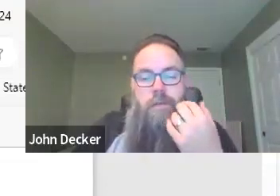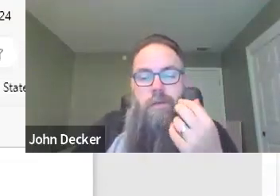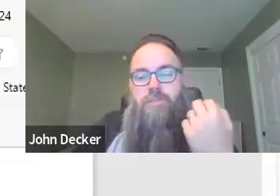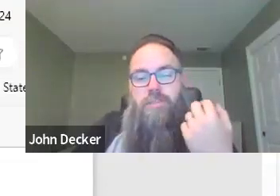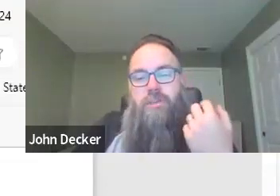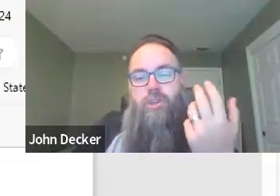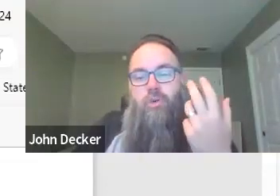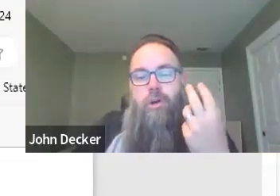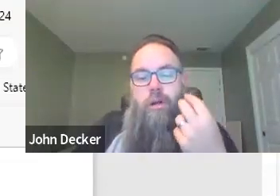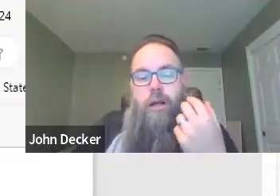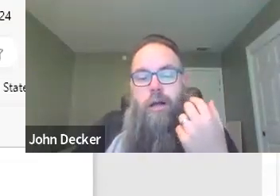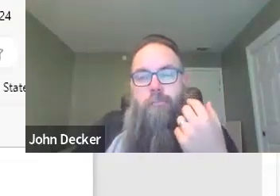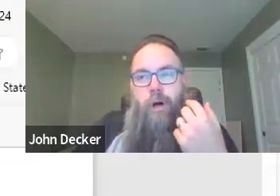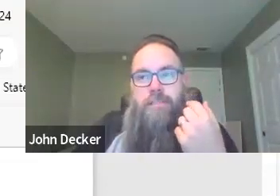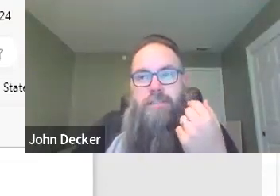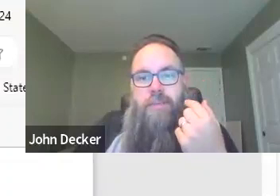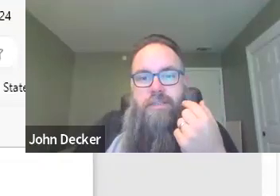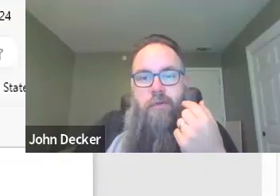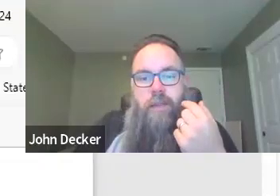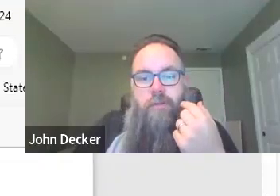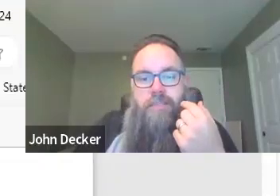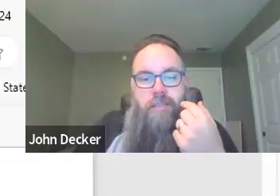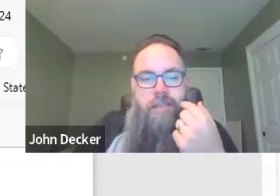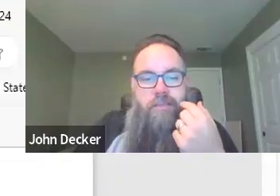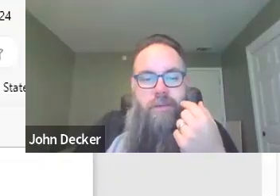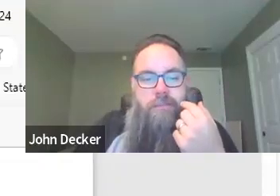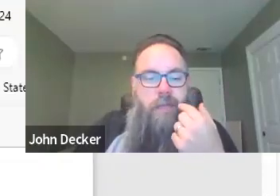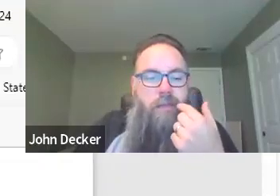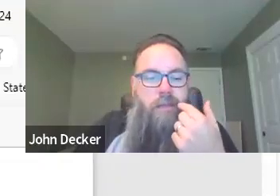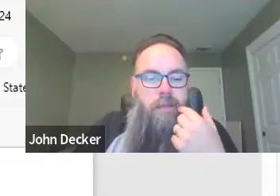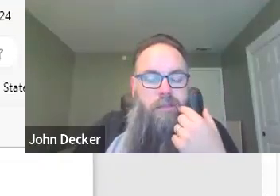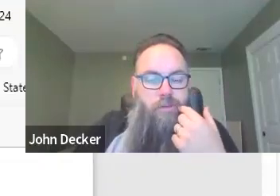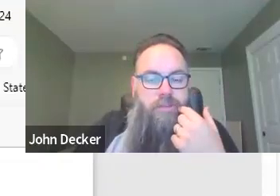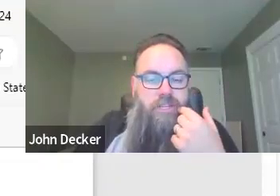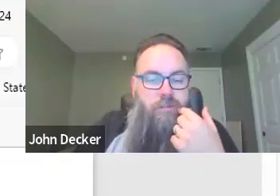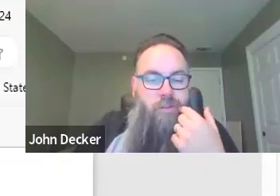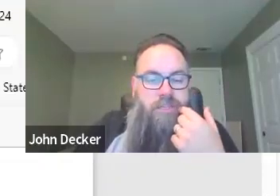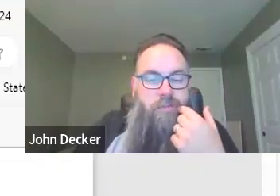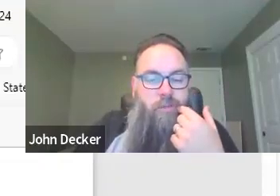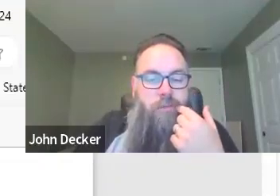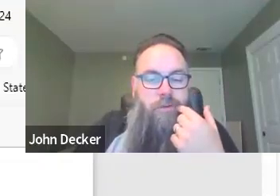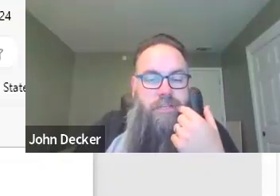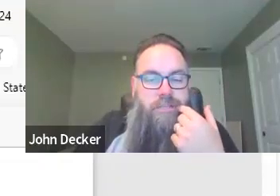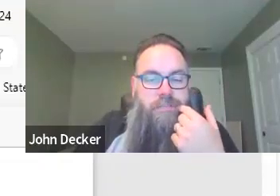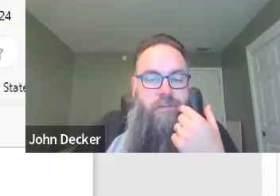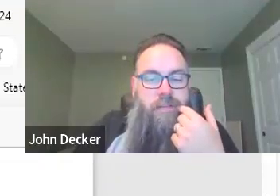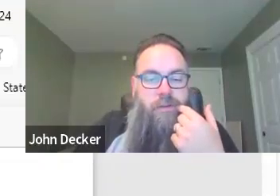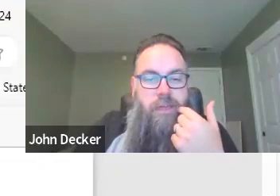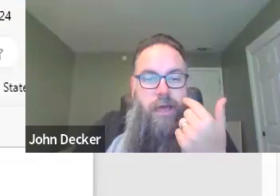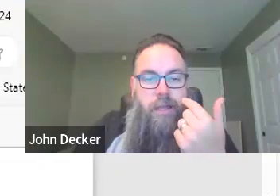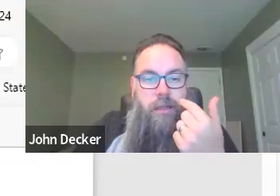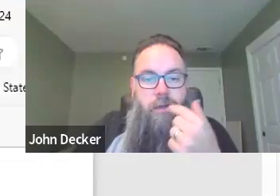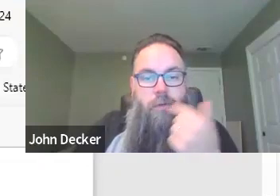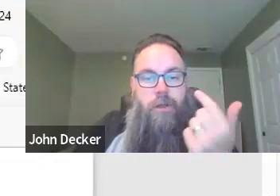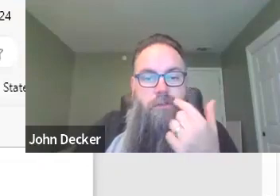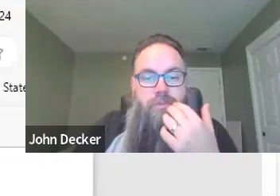waivers. This was a newer policy piece that went in recently to expand the utilization of health and safety waivers, and specifically looking